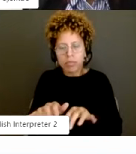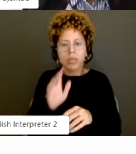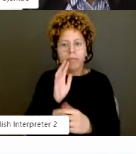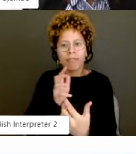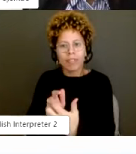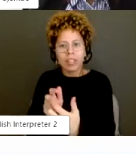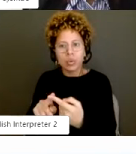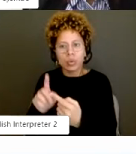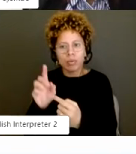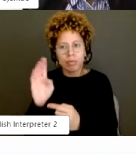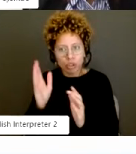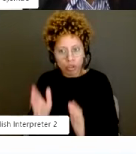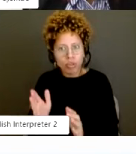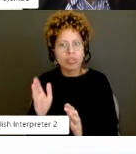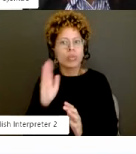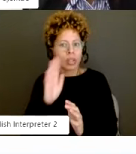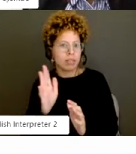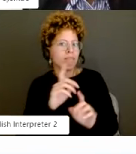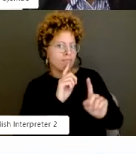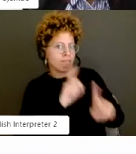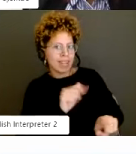of the session today.